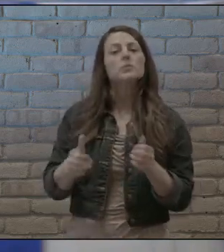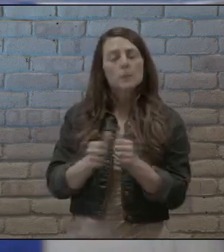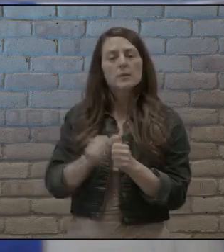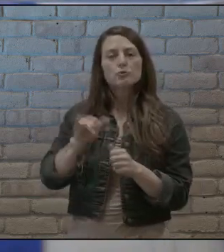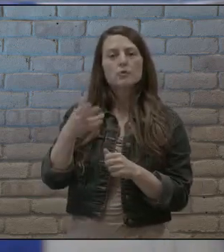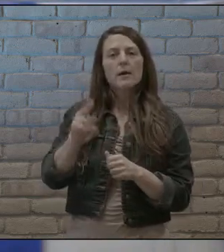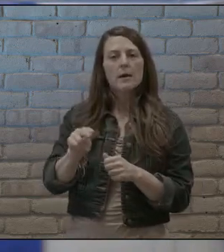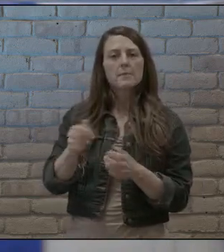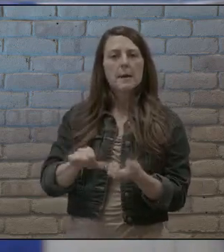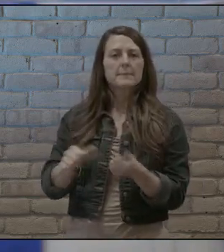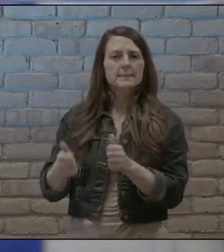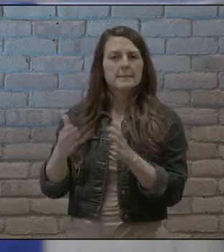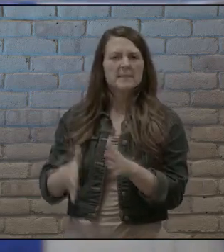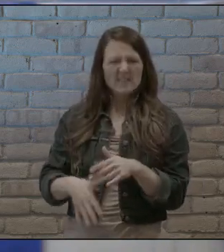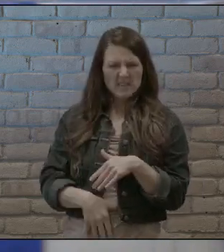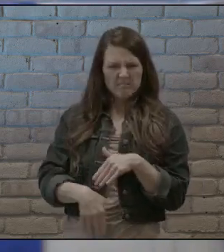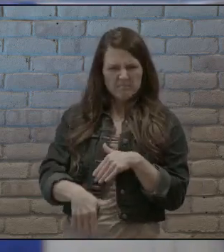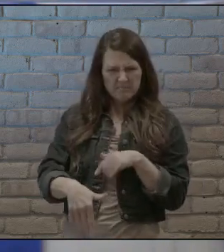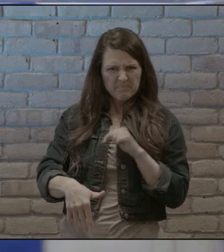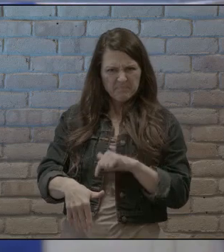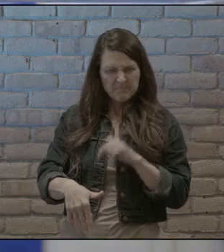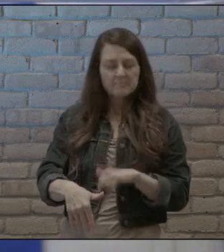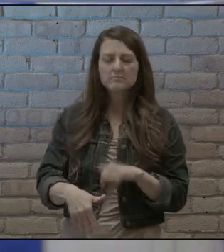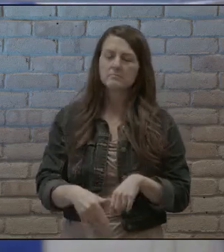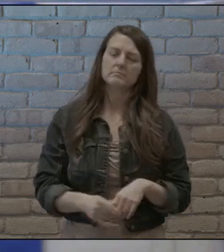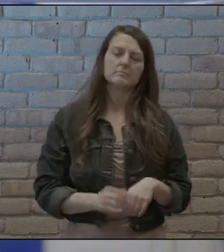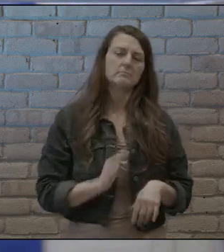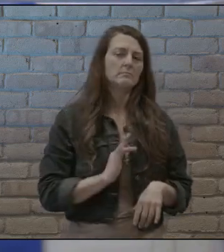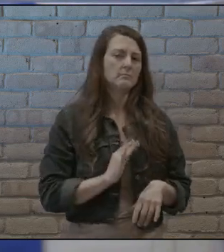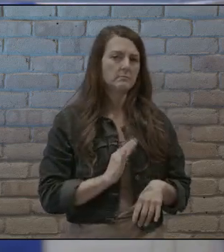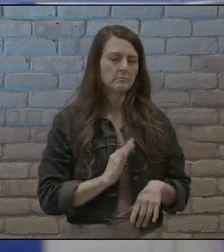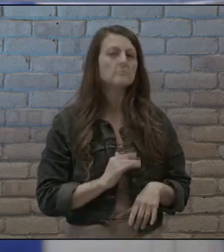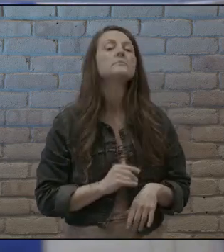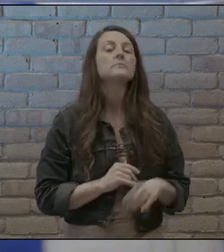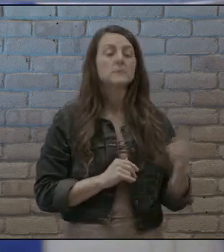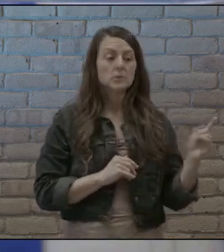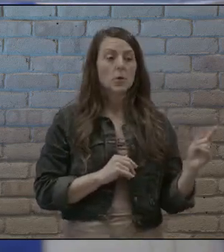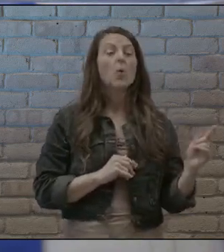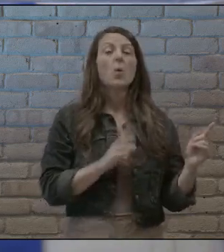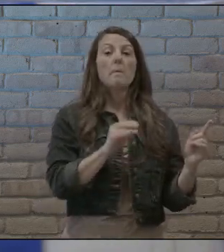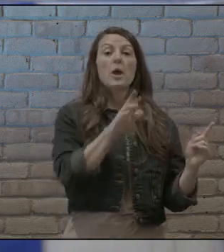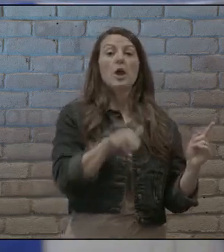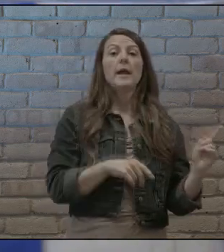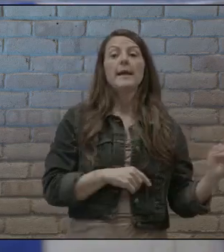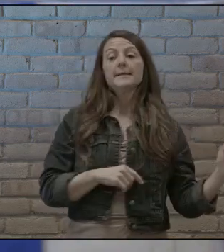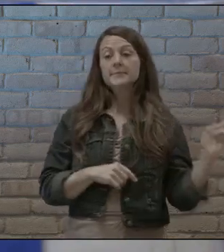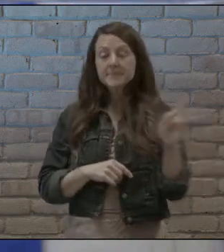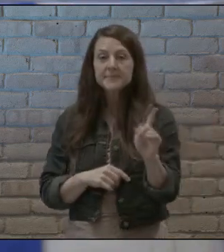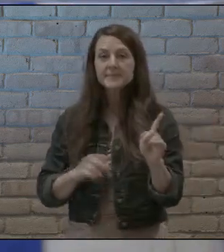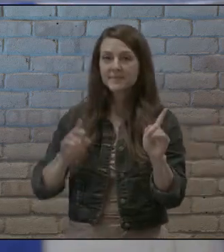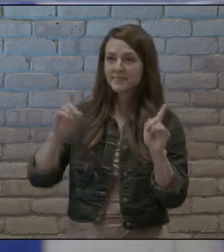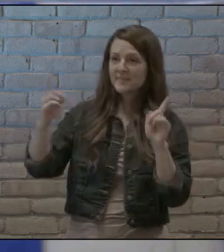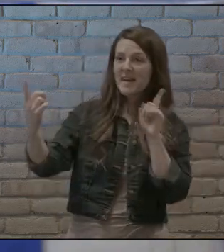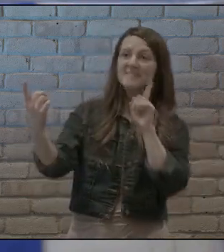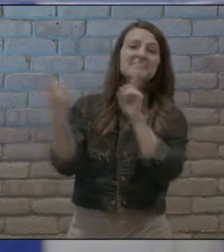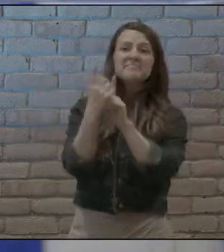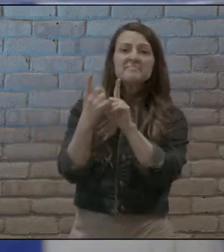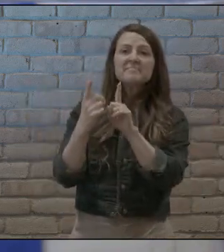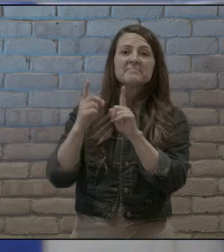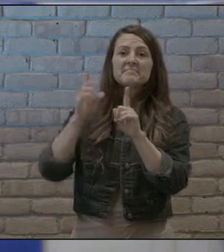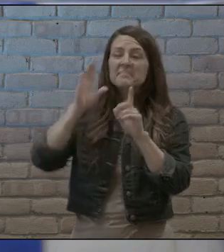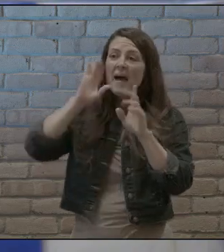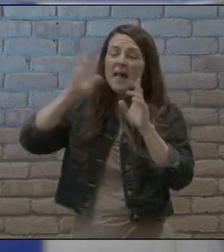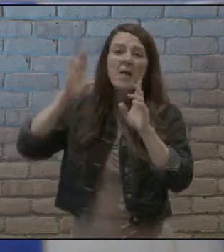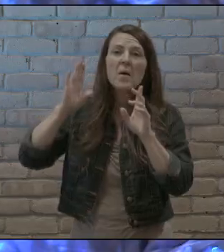John the Baptist. And something so cool happens when Mary shows up at her doorstep and she greets Elizabeth